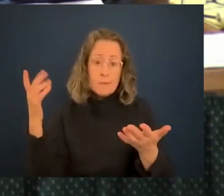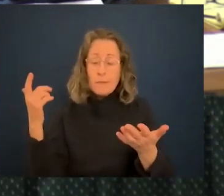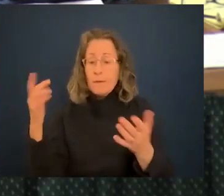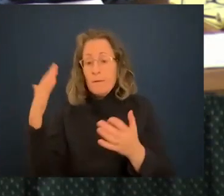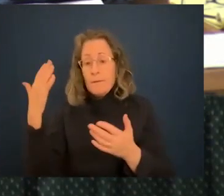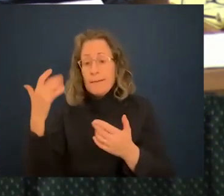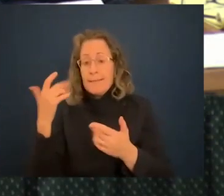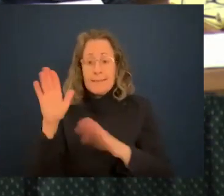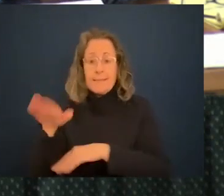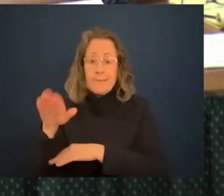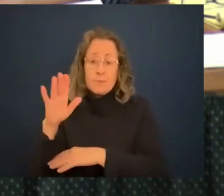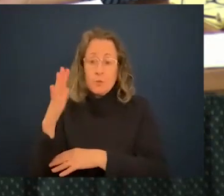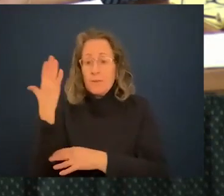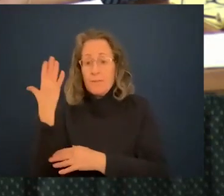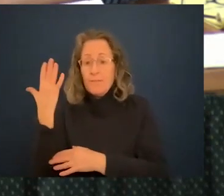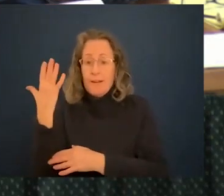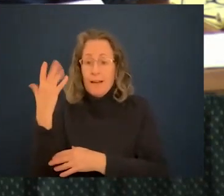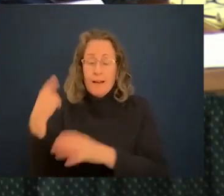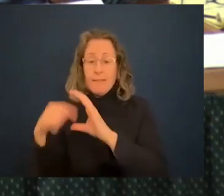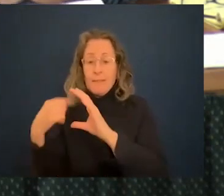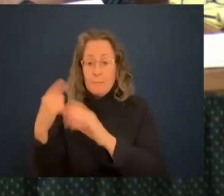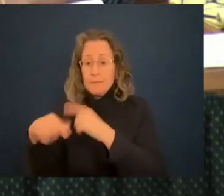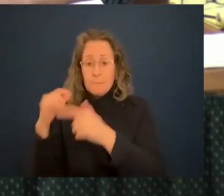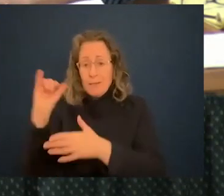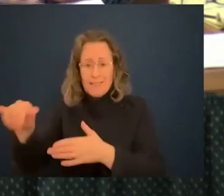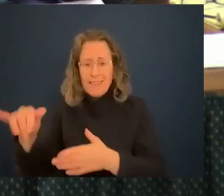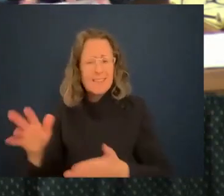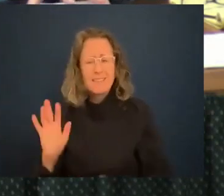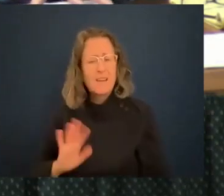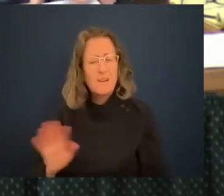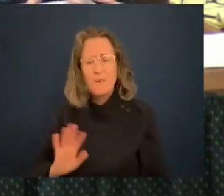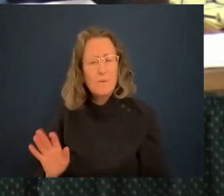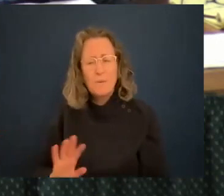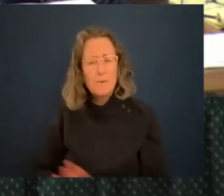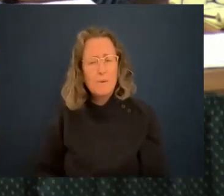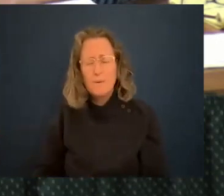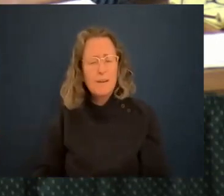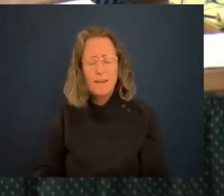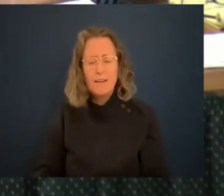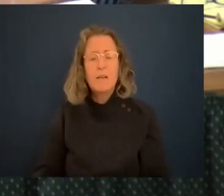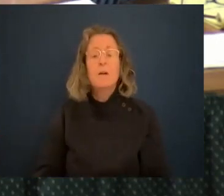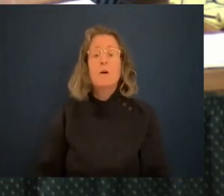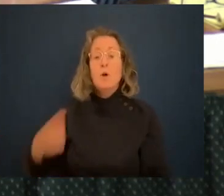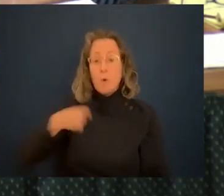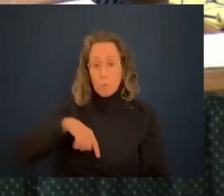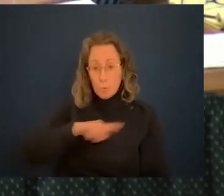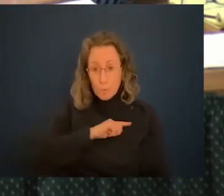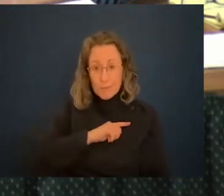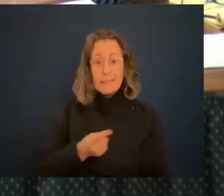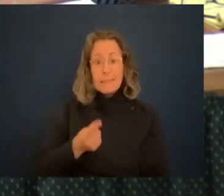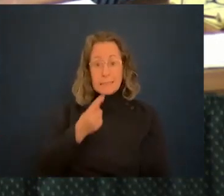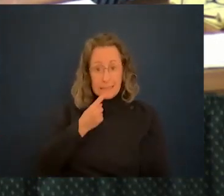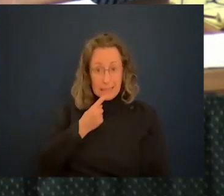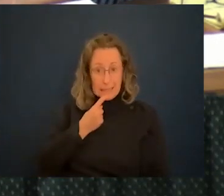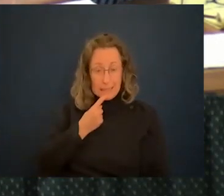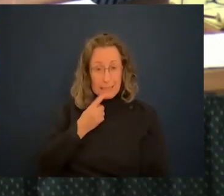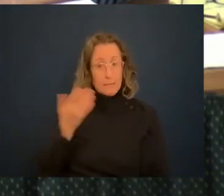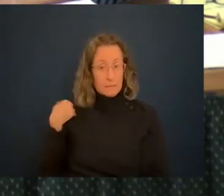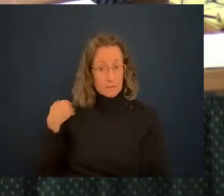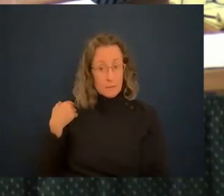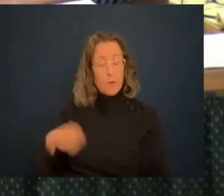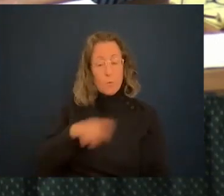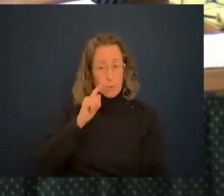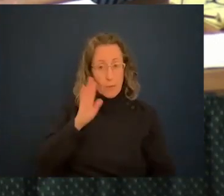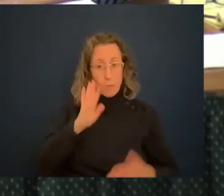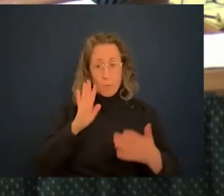this afternoon and so we need to do what we said we were going to do which is finalize the